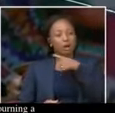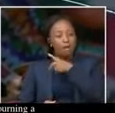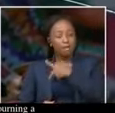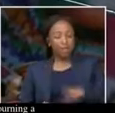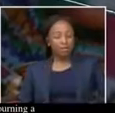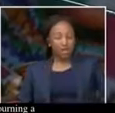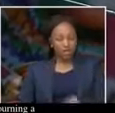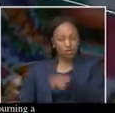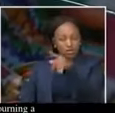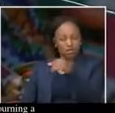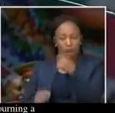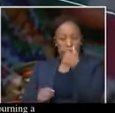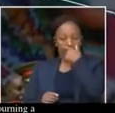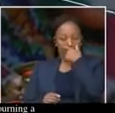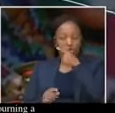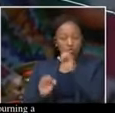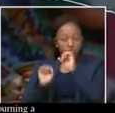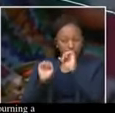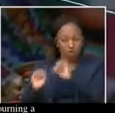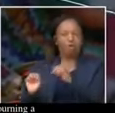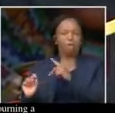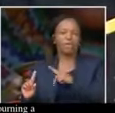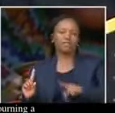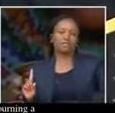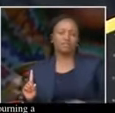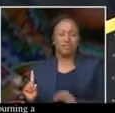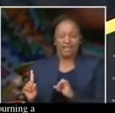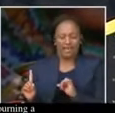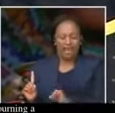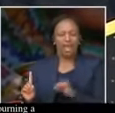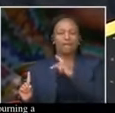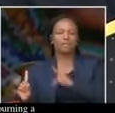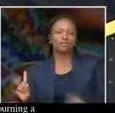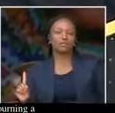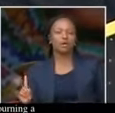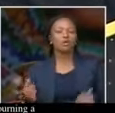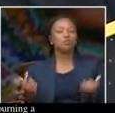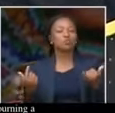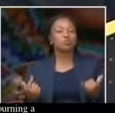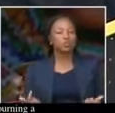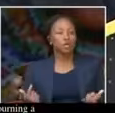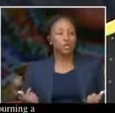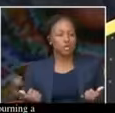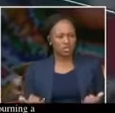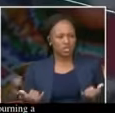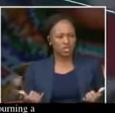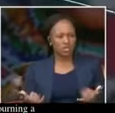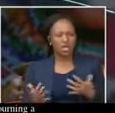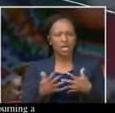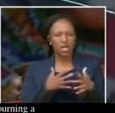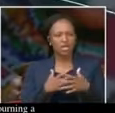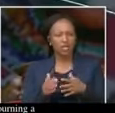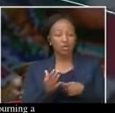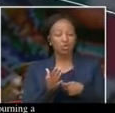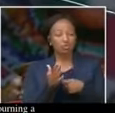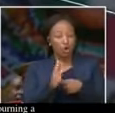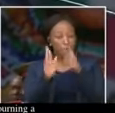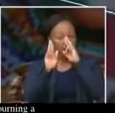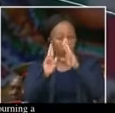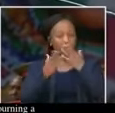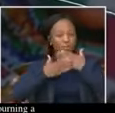You are her president, and today here, anyone who shows you